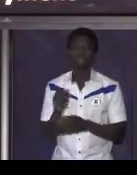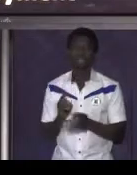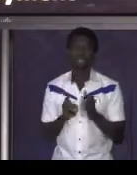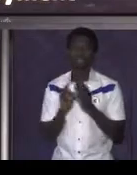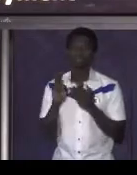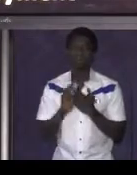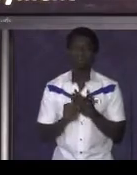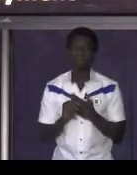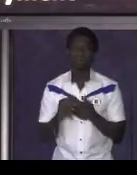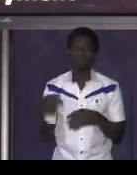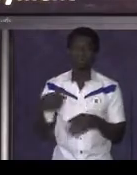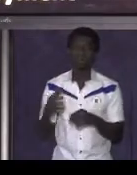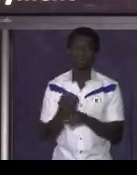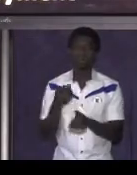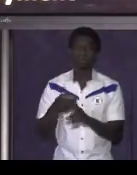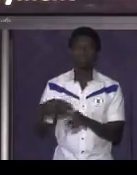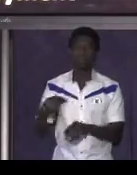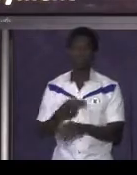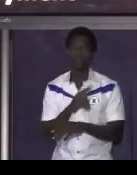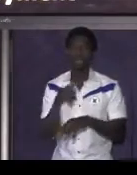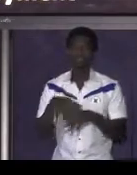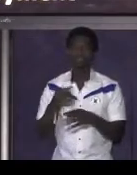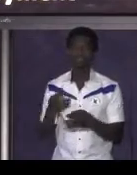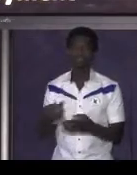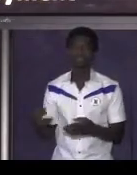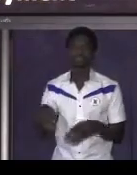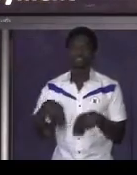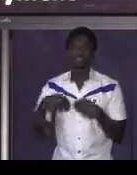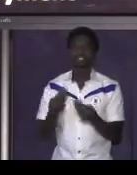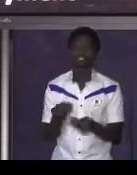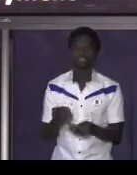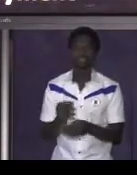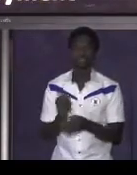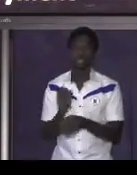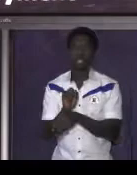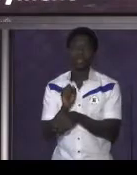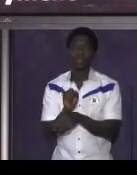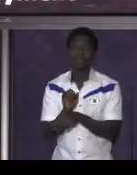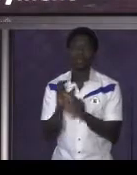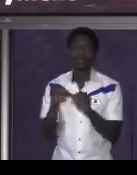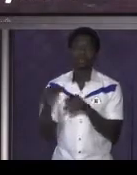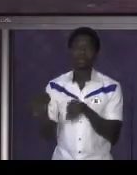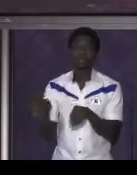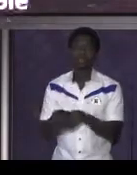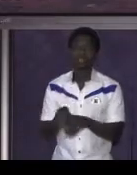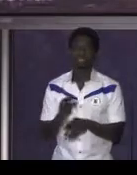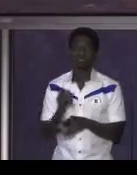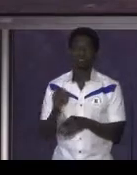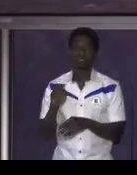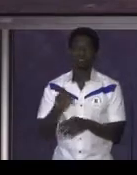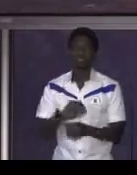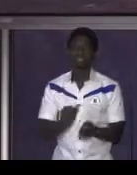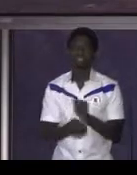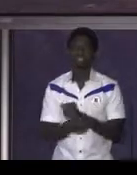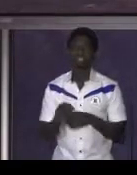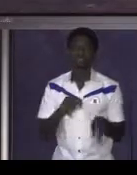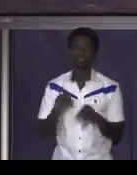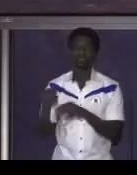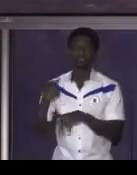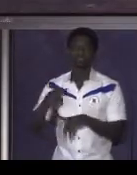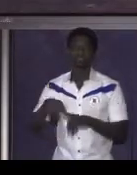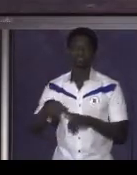natural resources, it provides employment opportunity, likewise foreign exchange. Moving on to the next